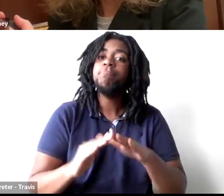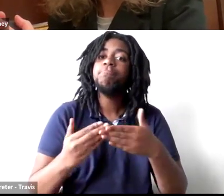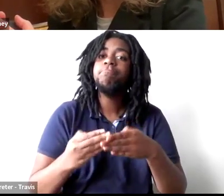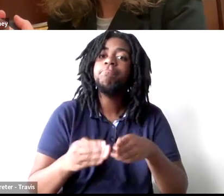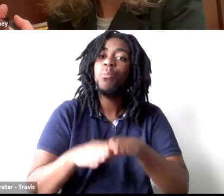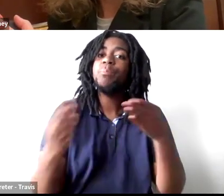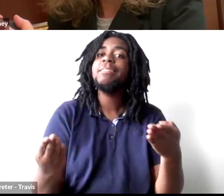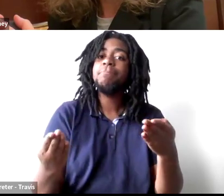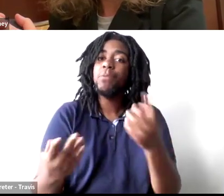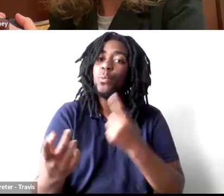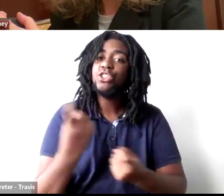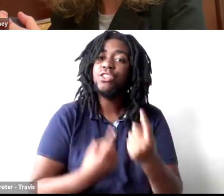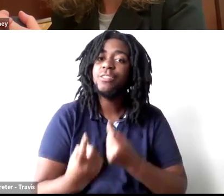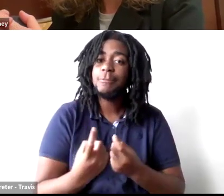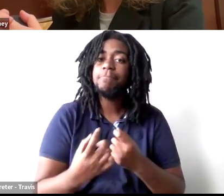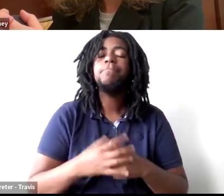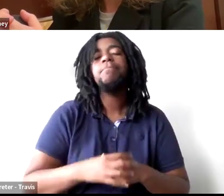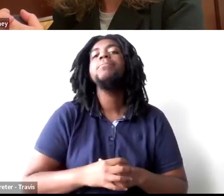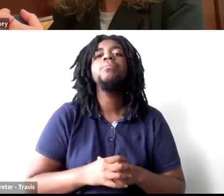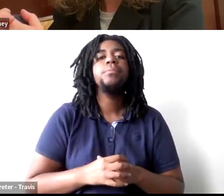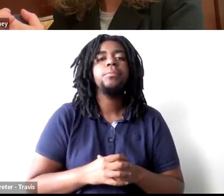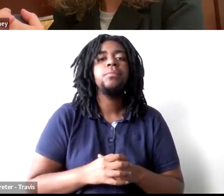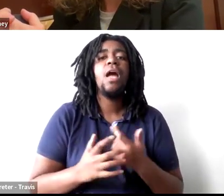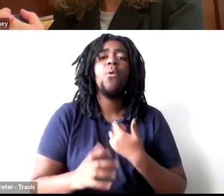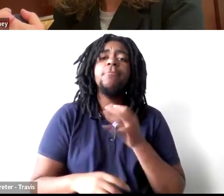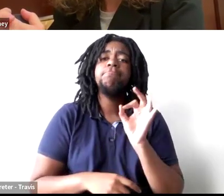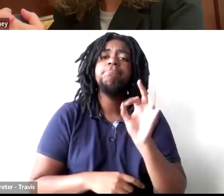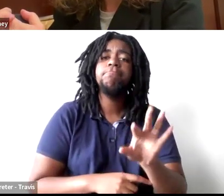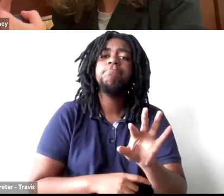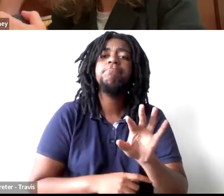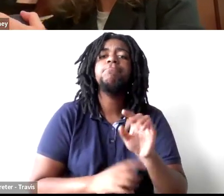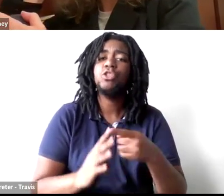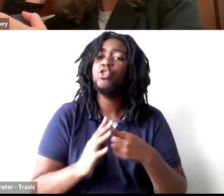And I just want to ask one about